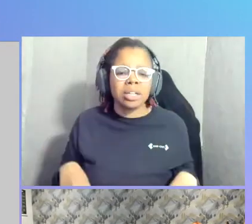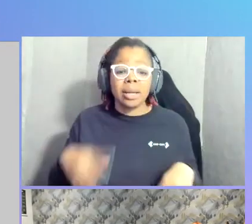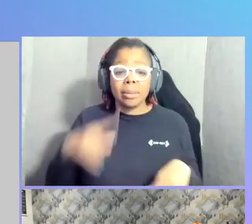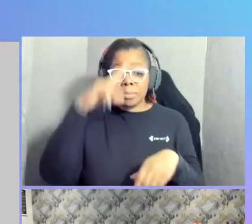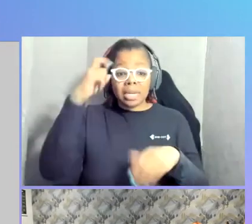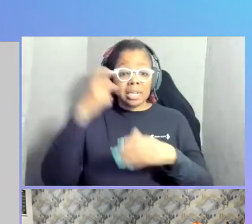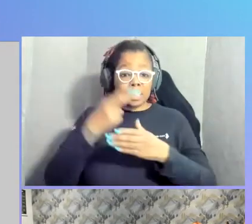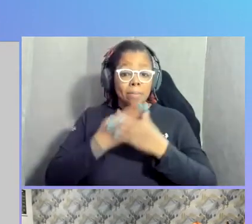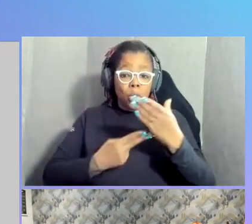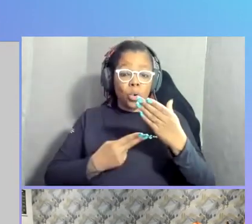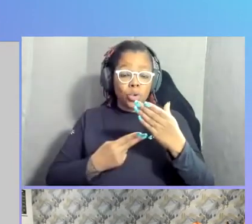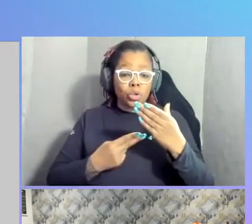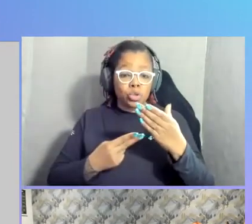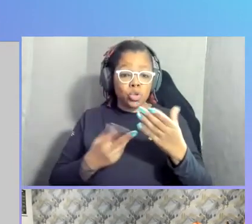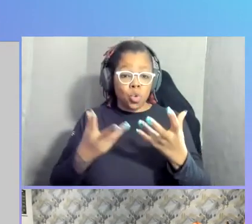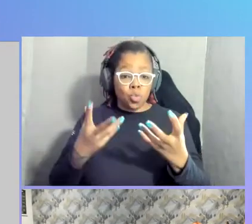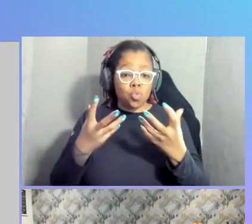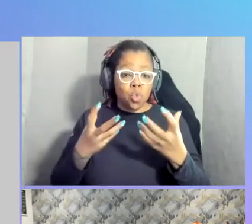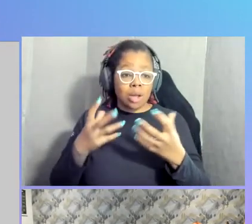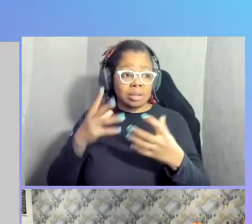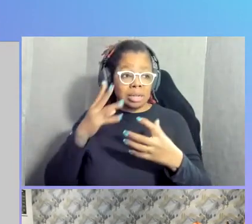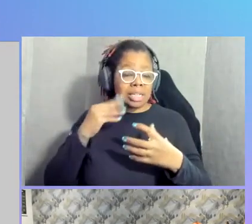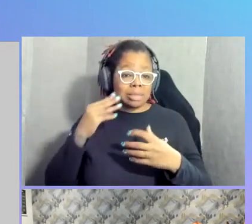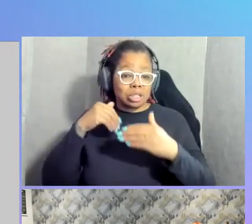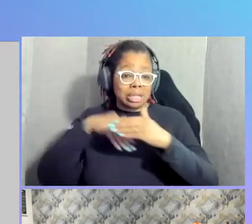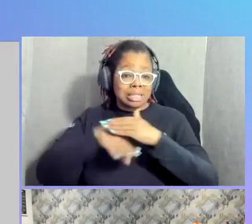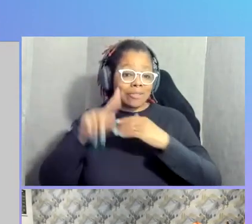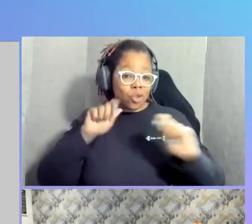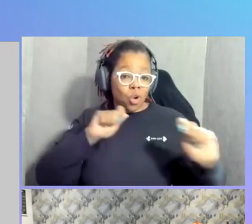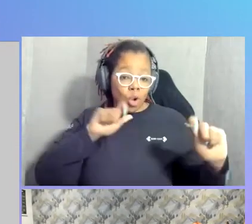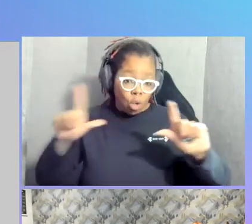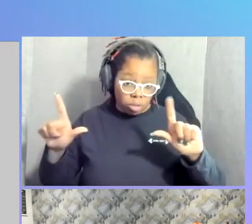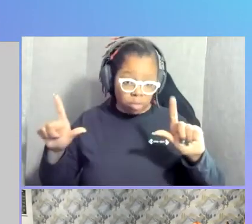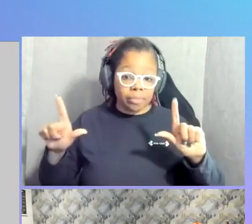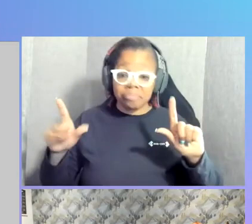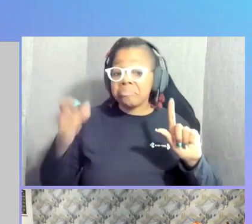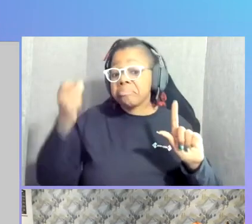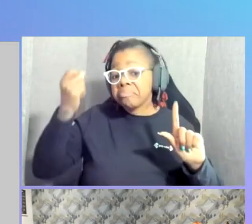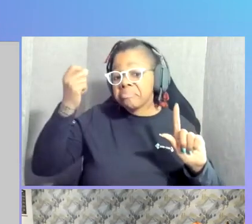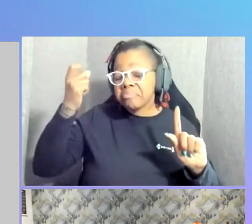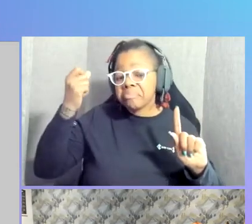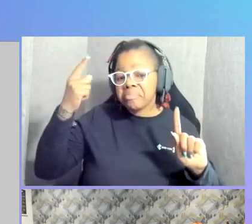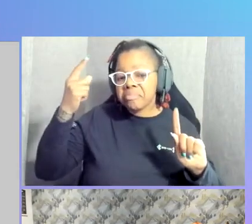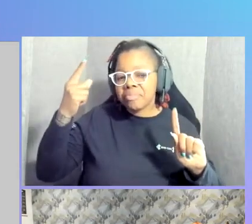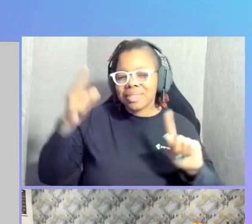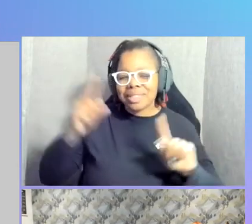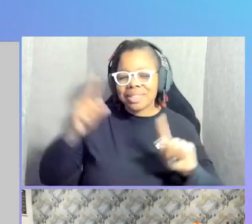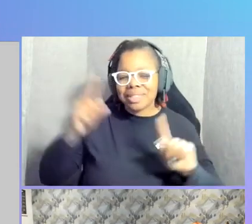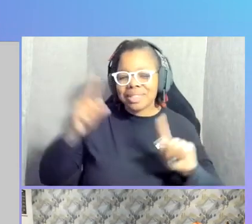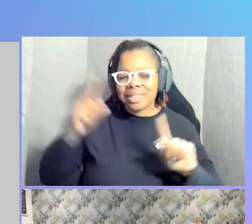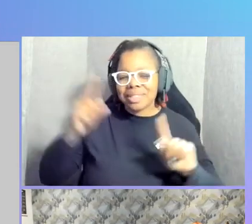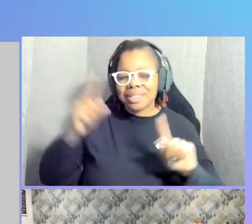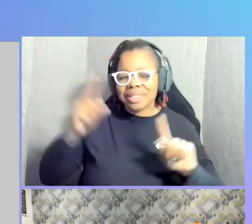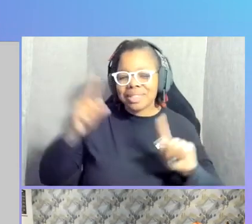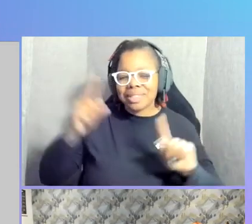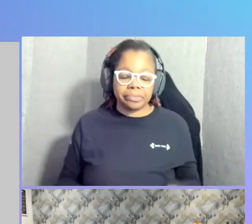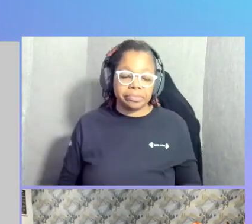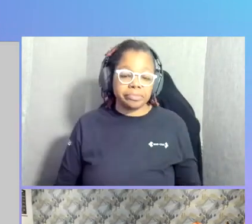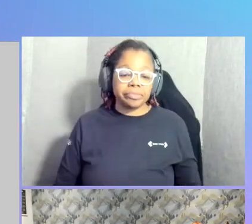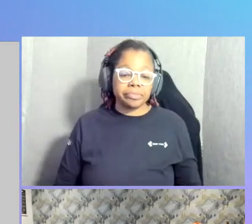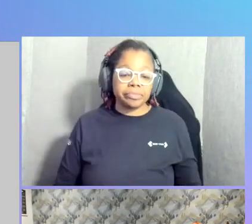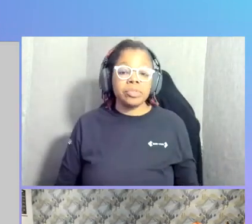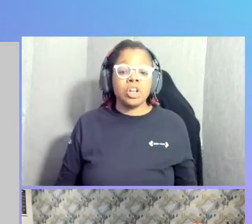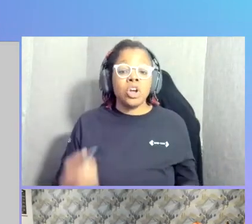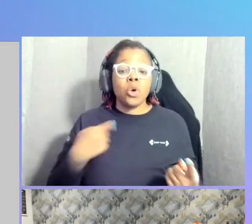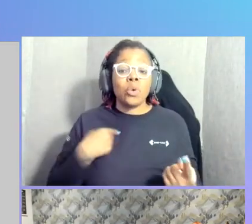both aim to make experiences accessible for all. However, they have some difference. When I